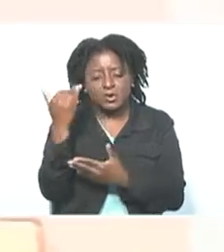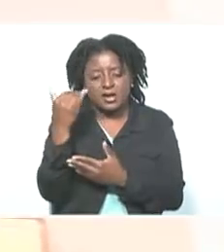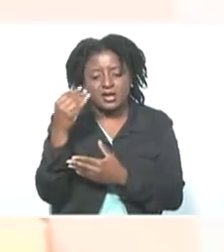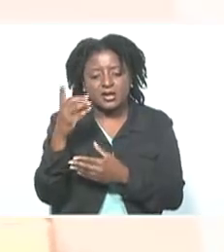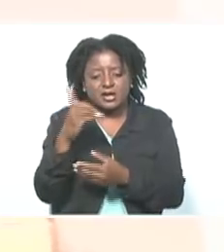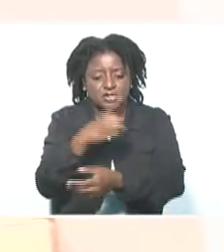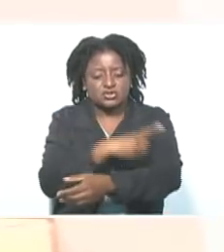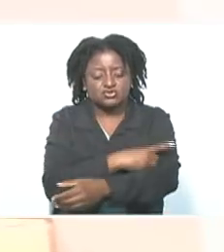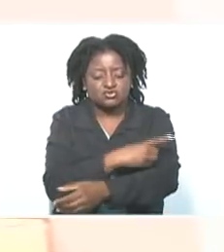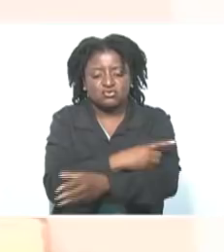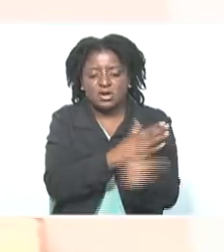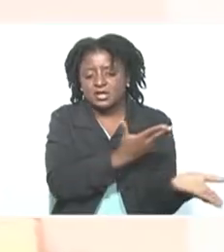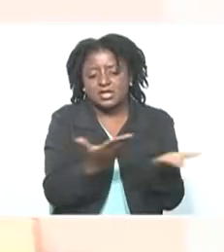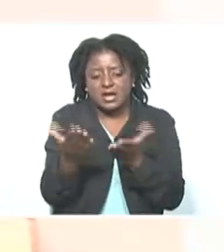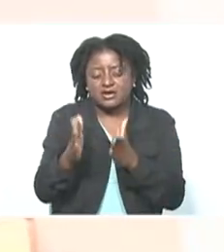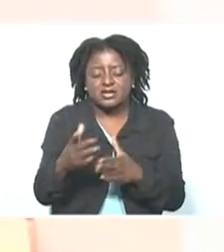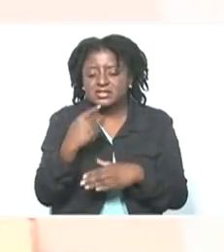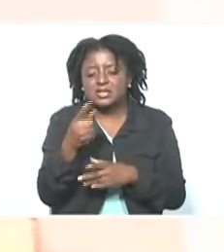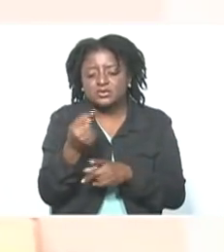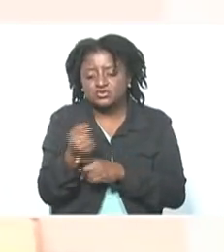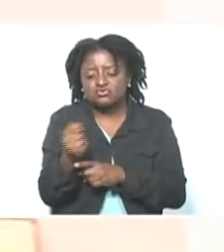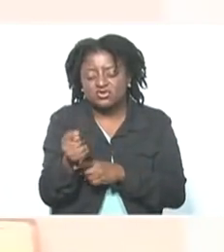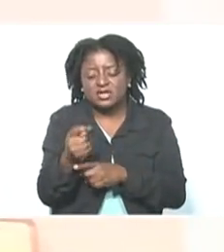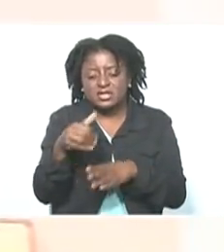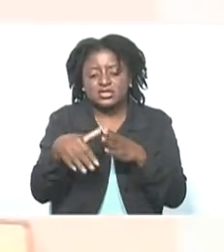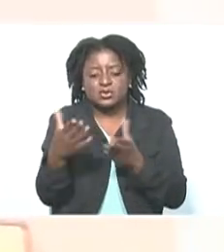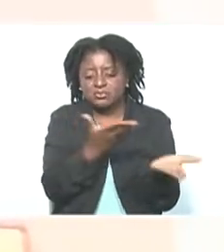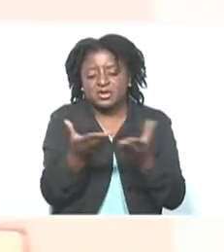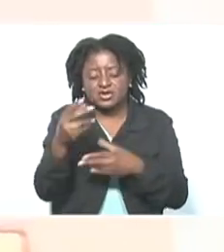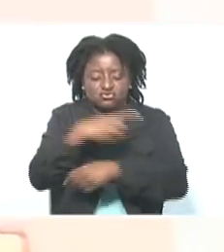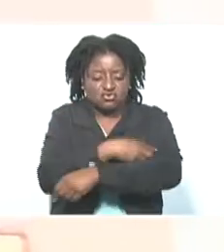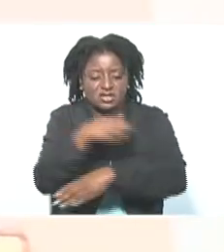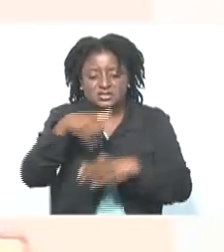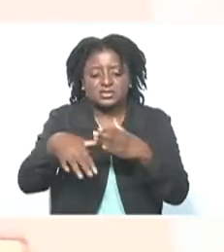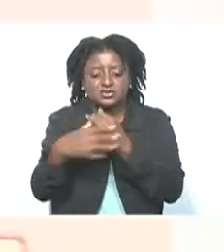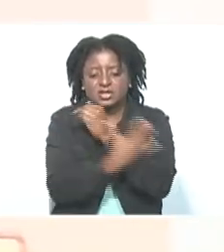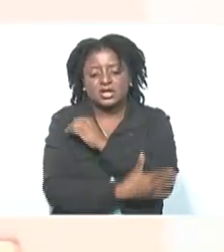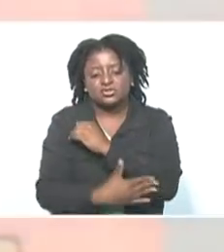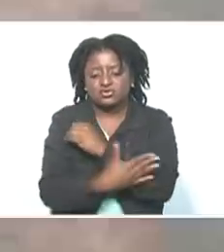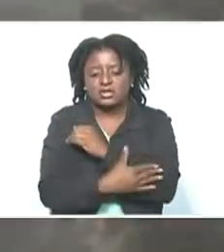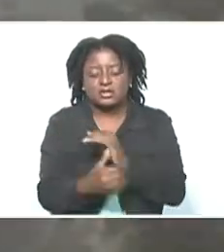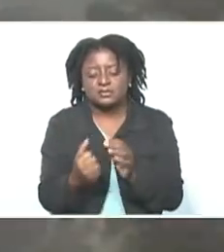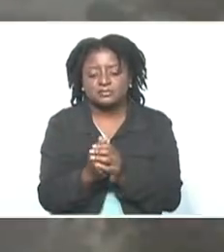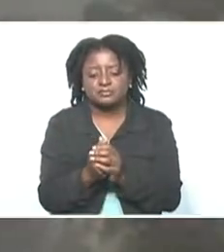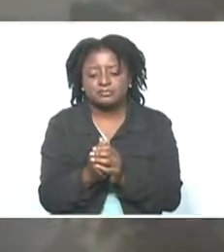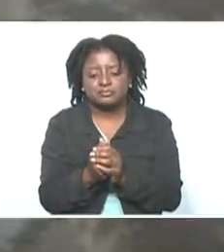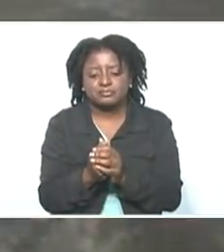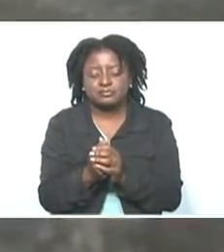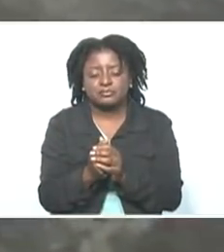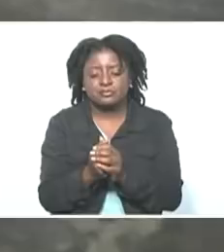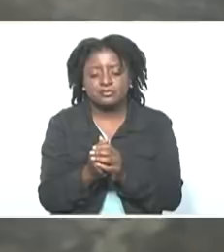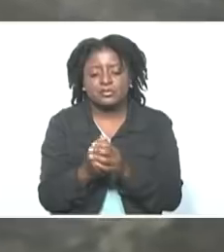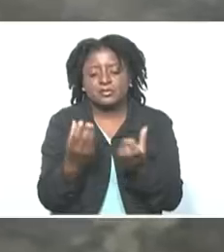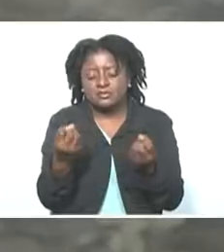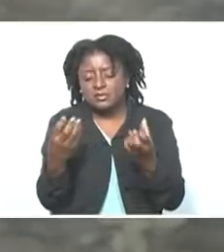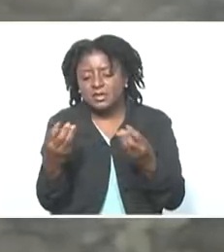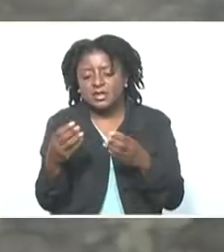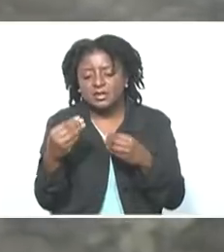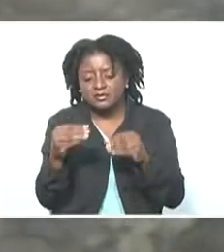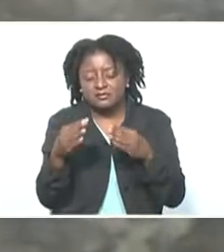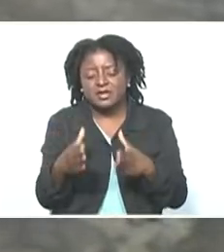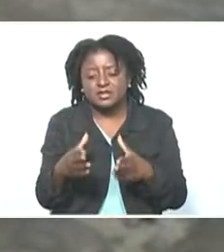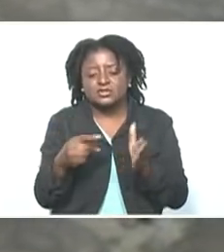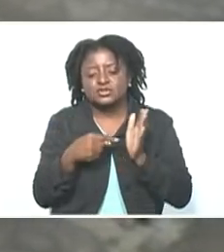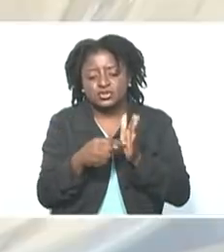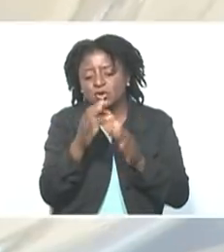says he was tricked into bringing drugs into the country. The details ahead. And dozens of vendors showing